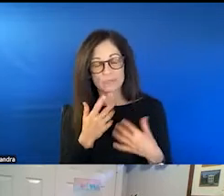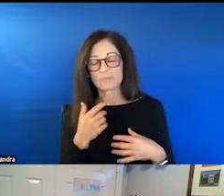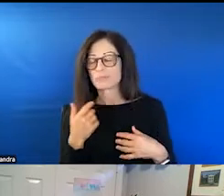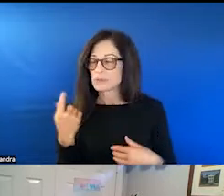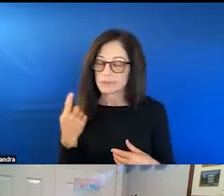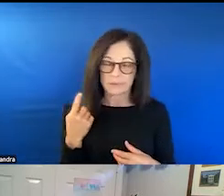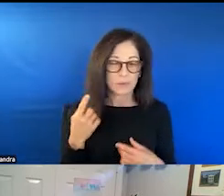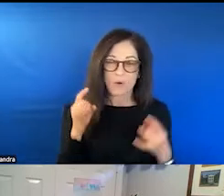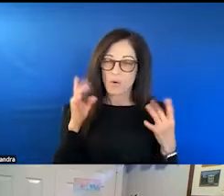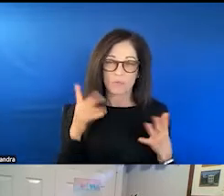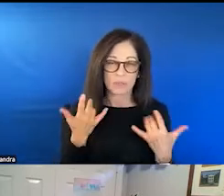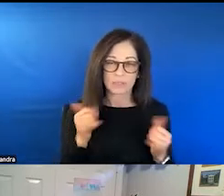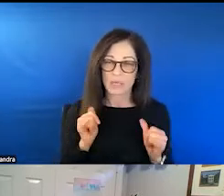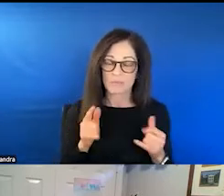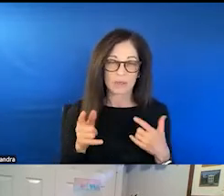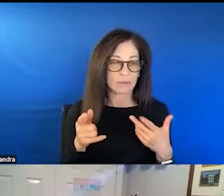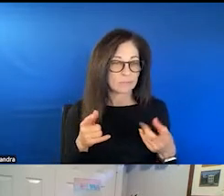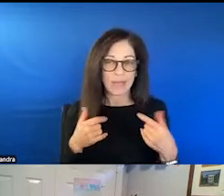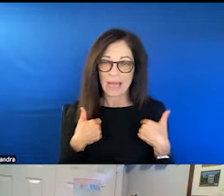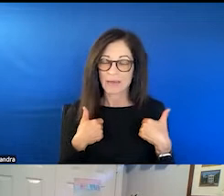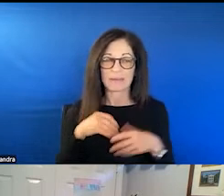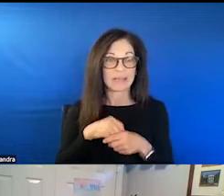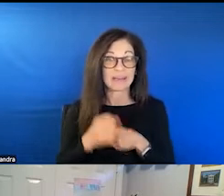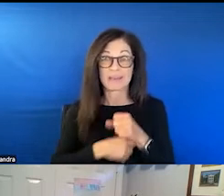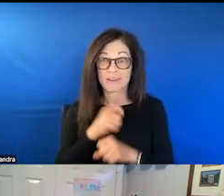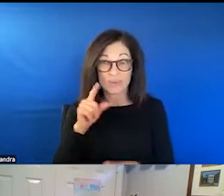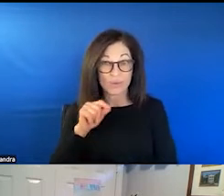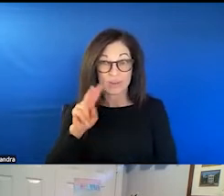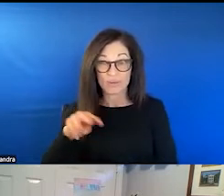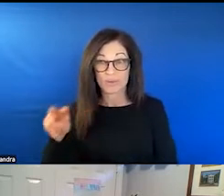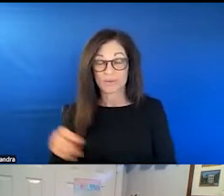in 2022. And let's move on to the next slide.